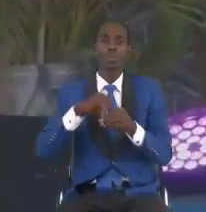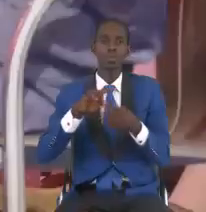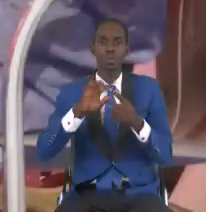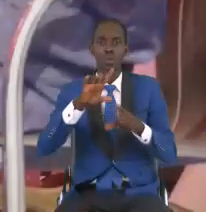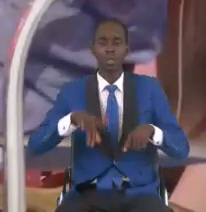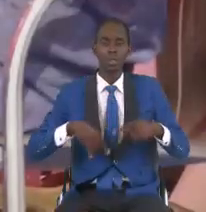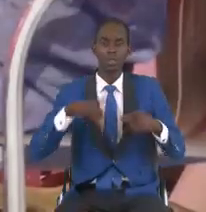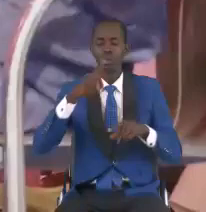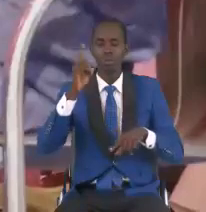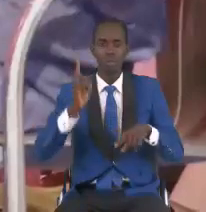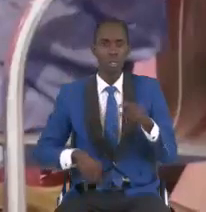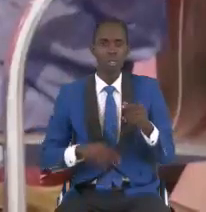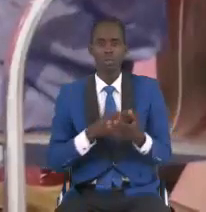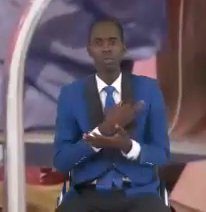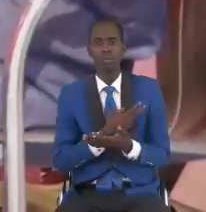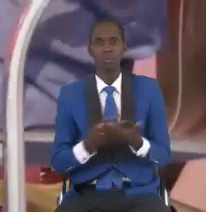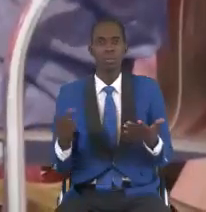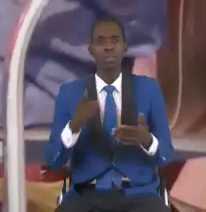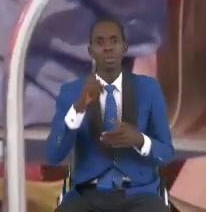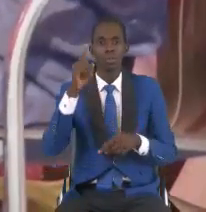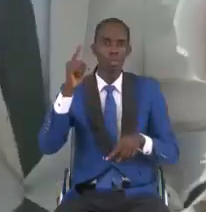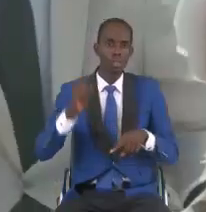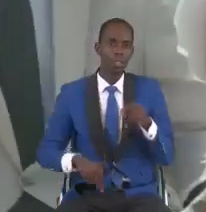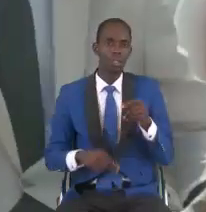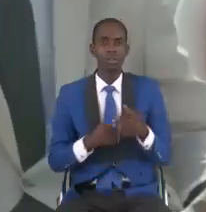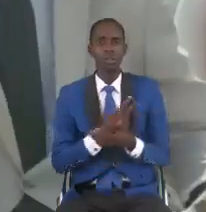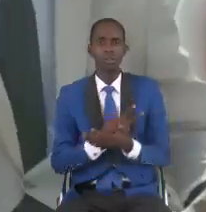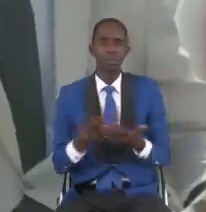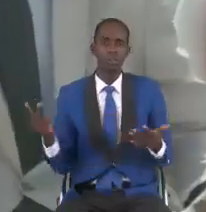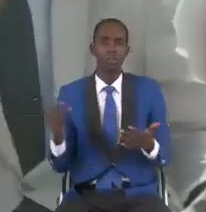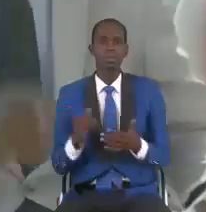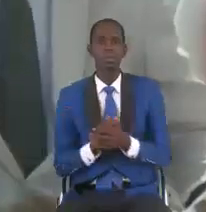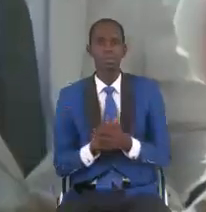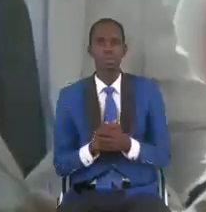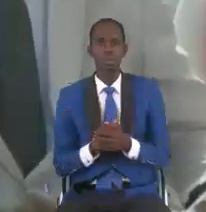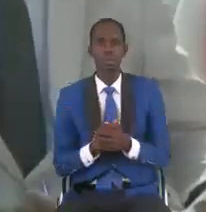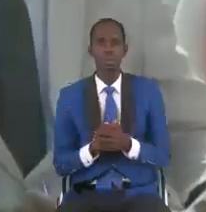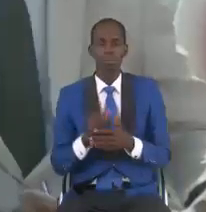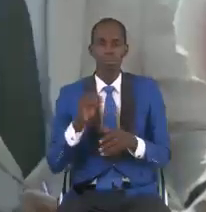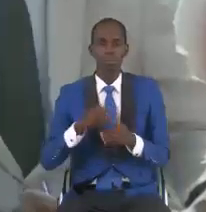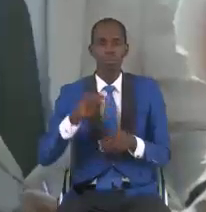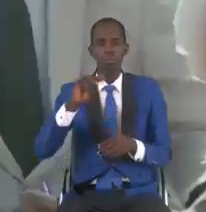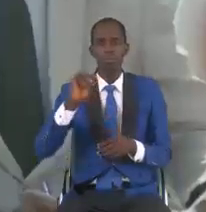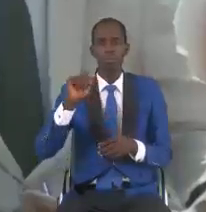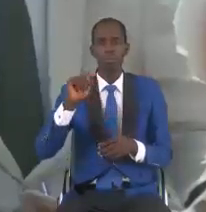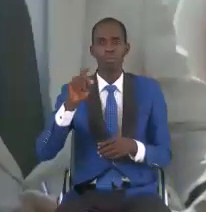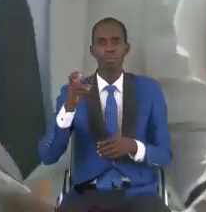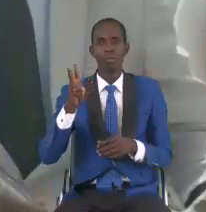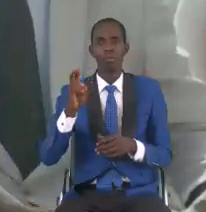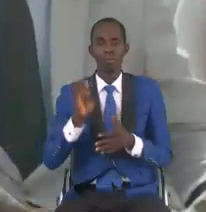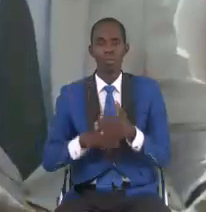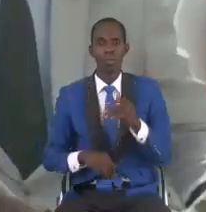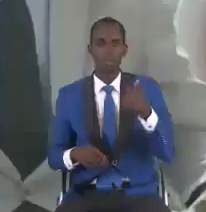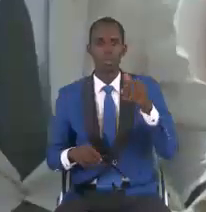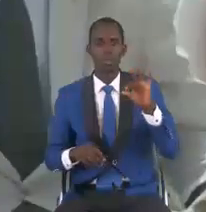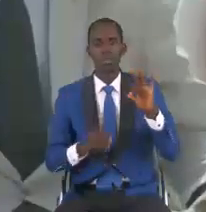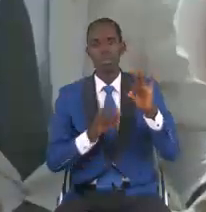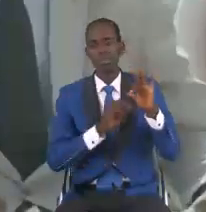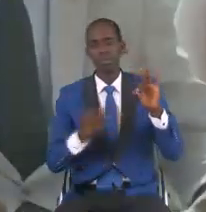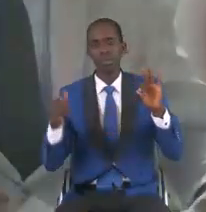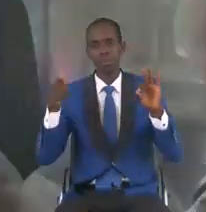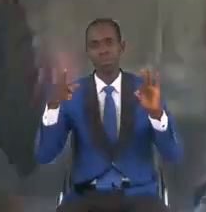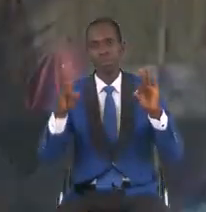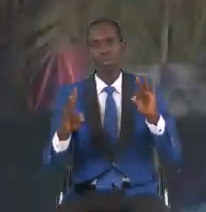fail. I said you cannot fail. In Matthew chapter 19, verse 26,